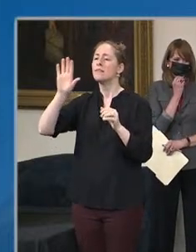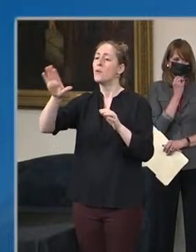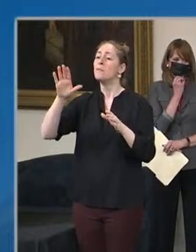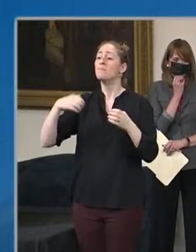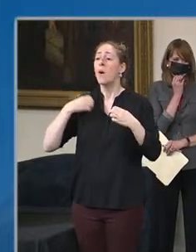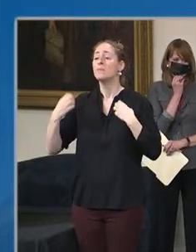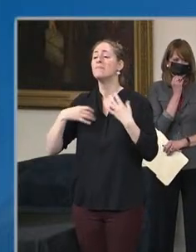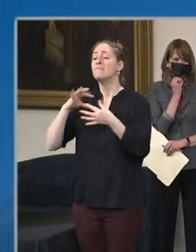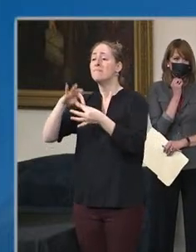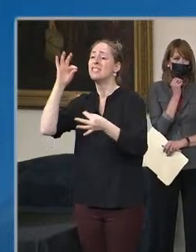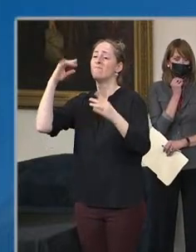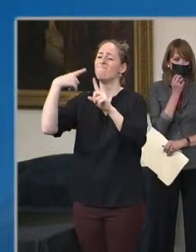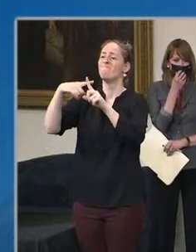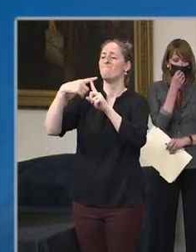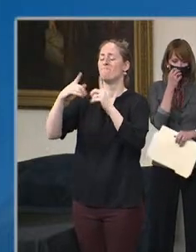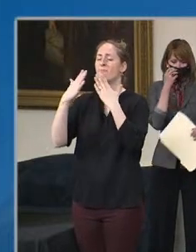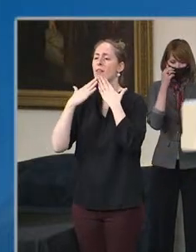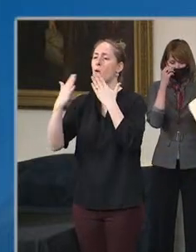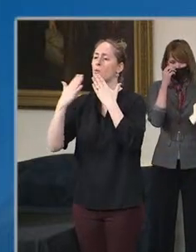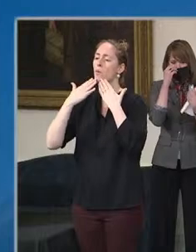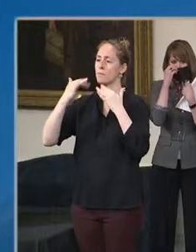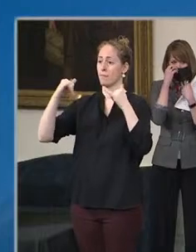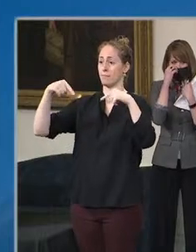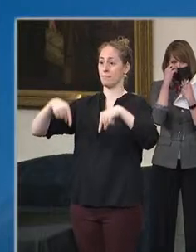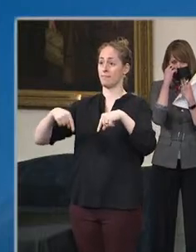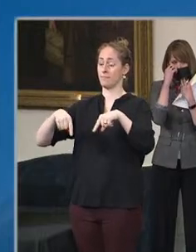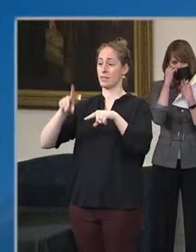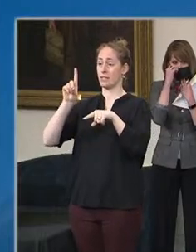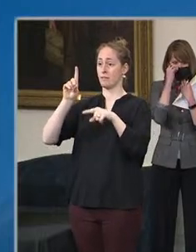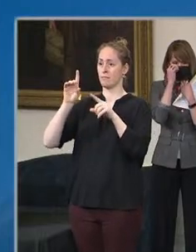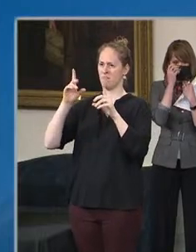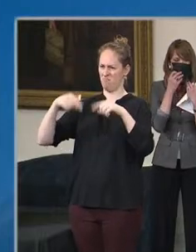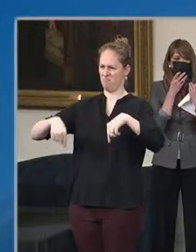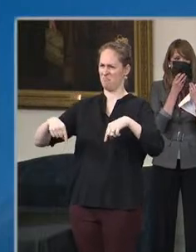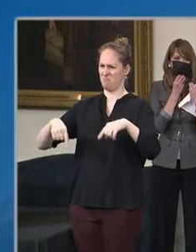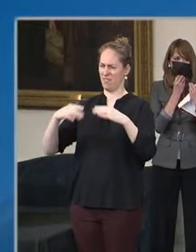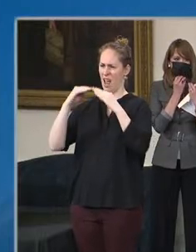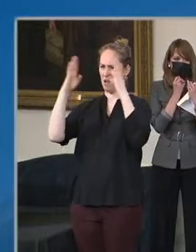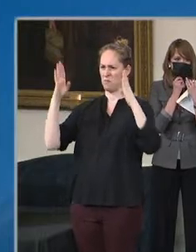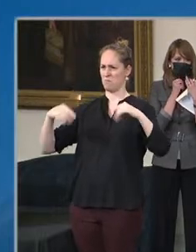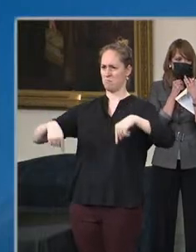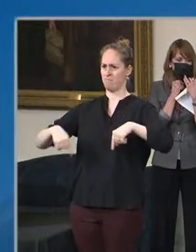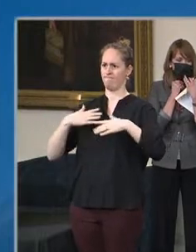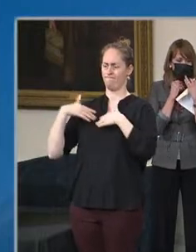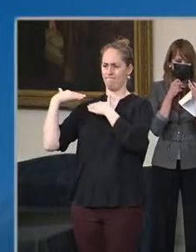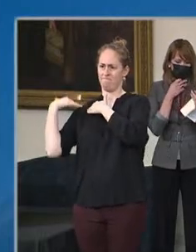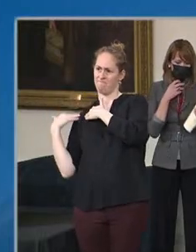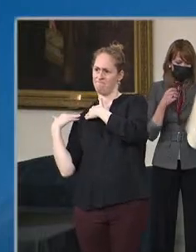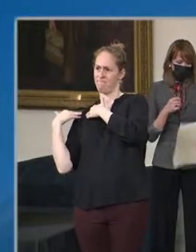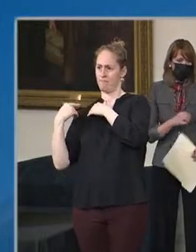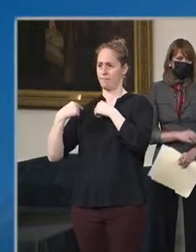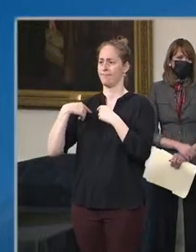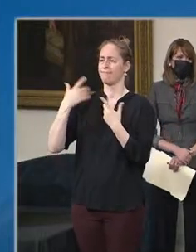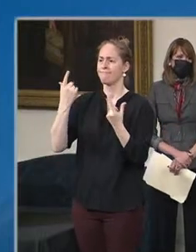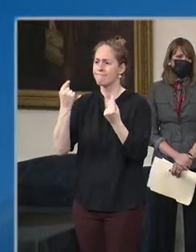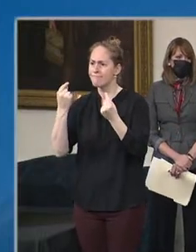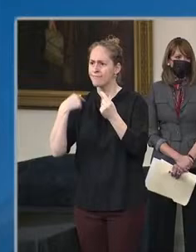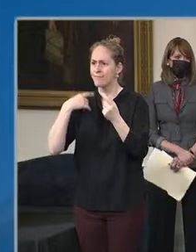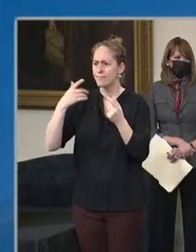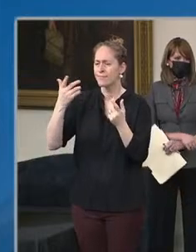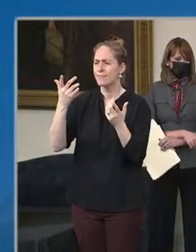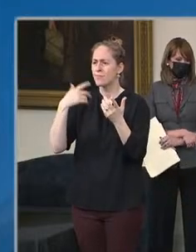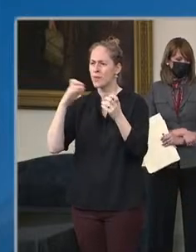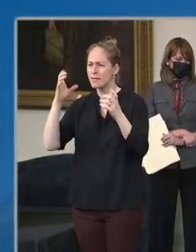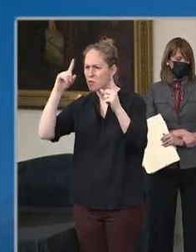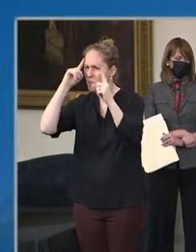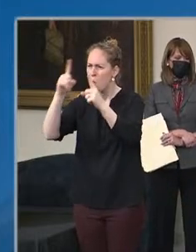Development serves as the state's housing finance agency. We work to expand affordable housing and home ownership for